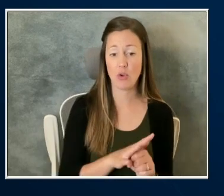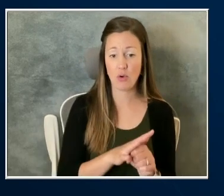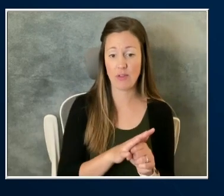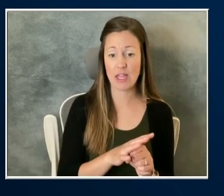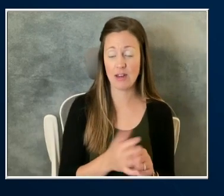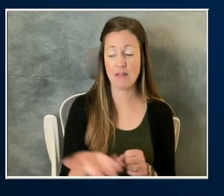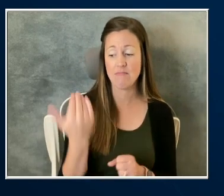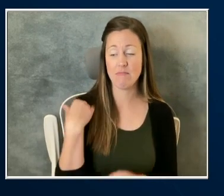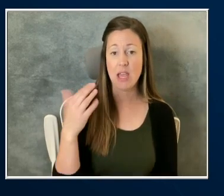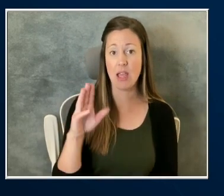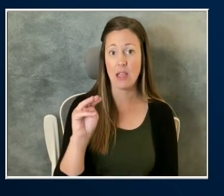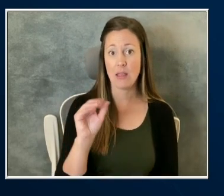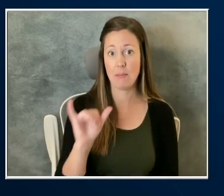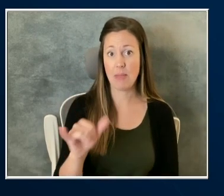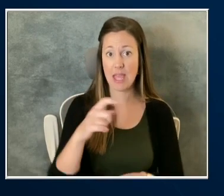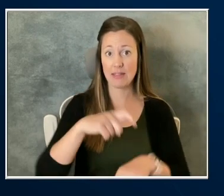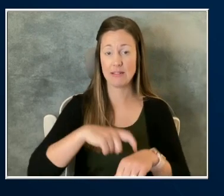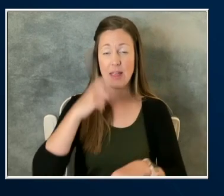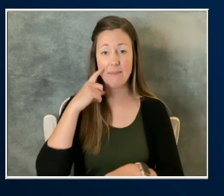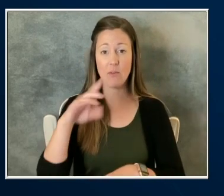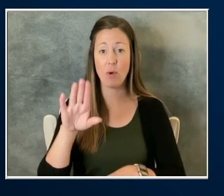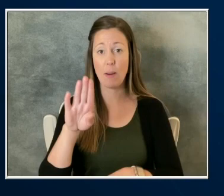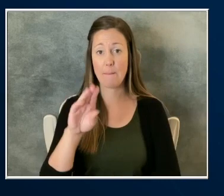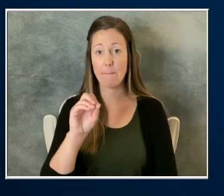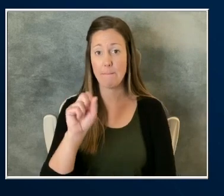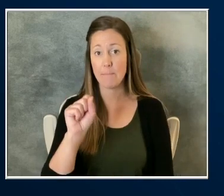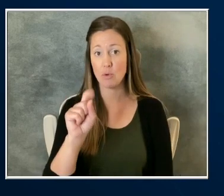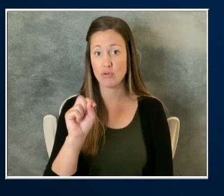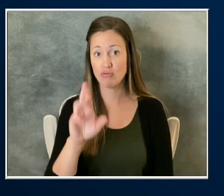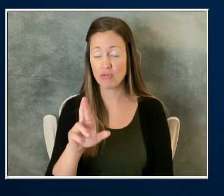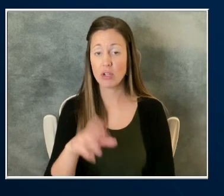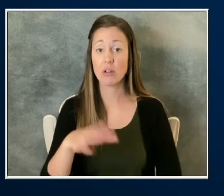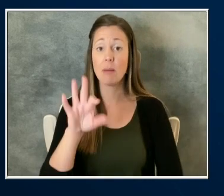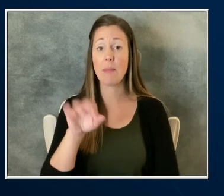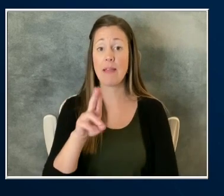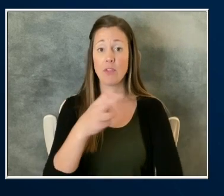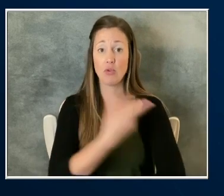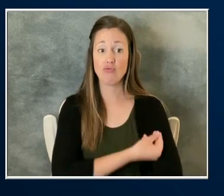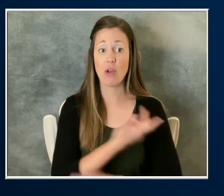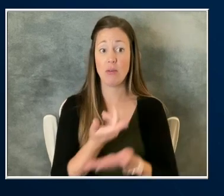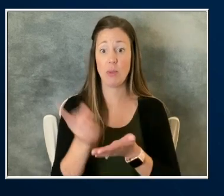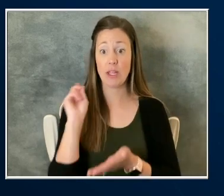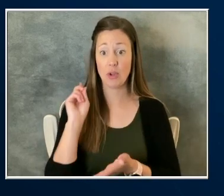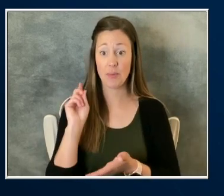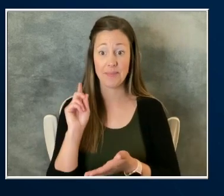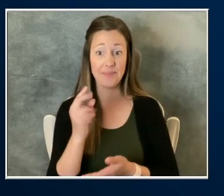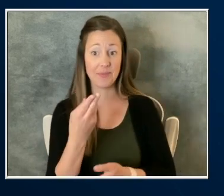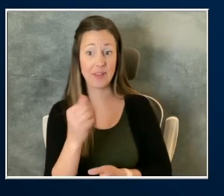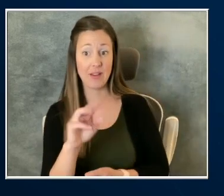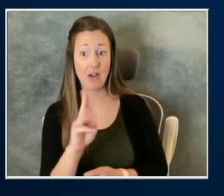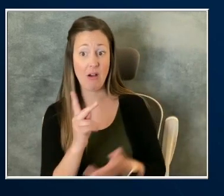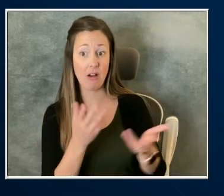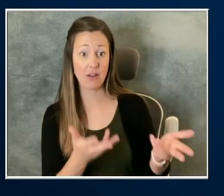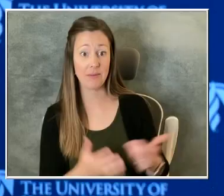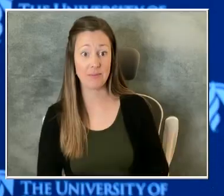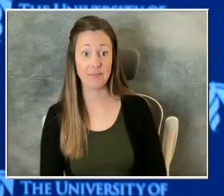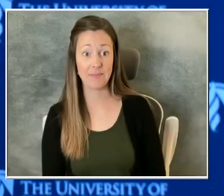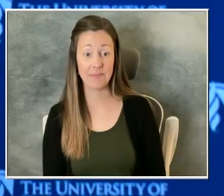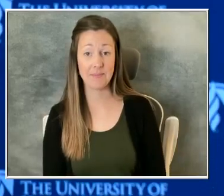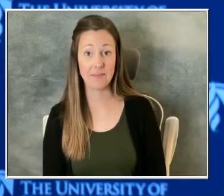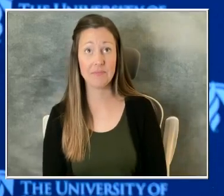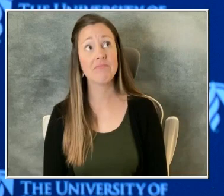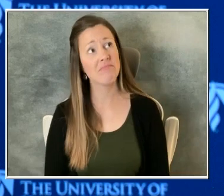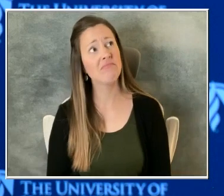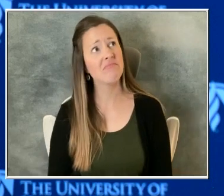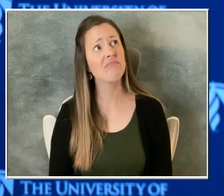get the booster? I had the flu shot a week ago. Okay, Hawkeye, middle of May, kind of getting close. I think so. You know, we have